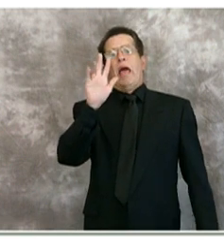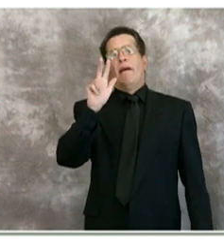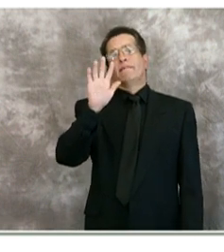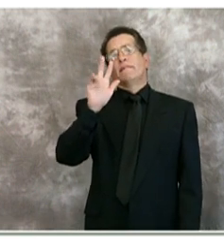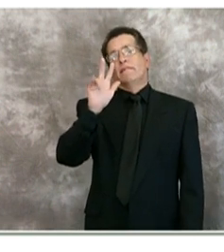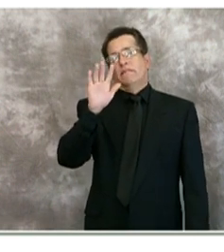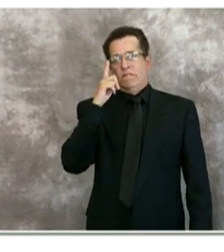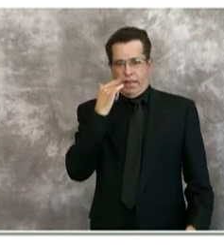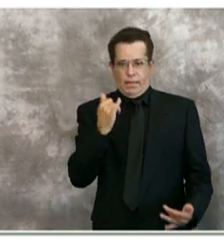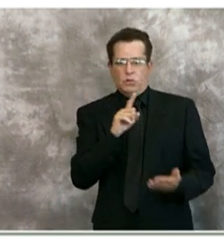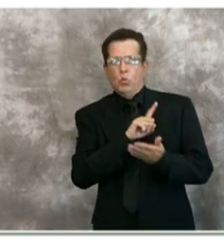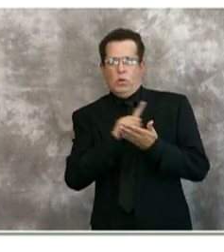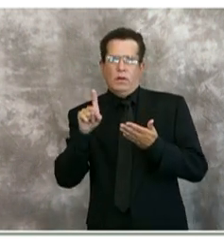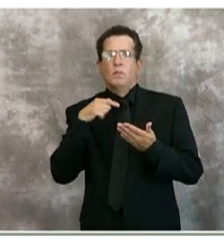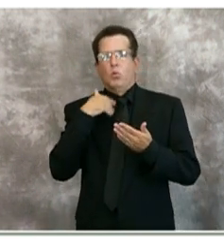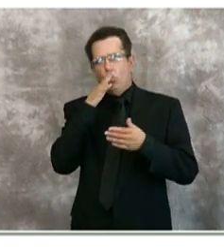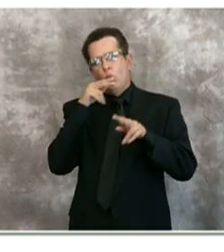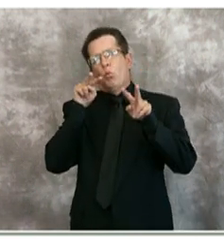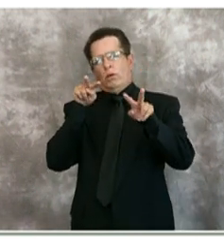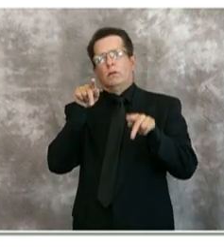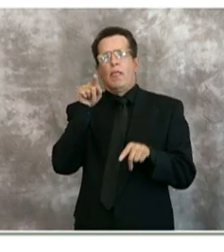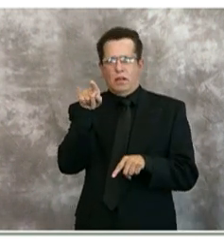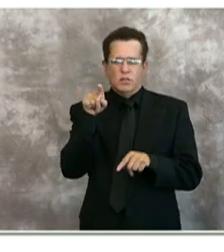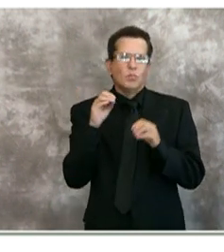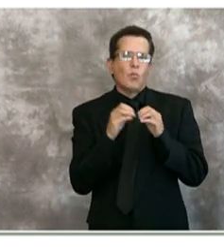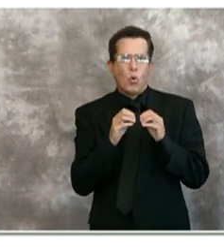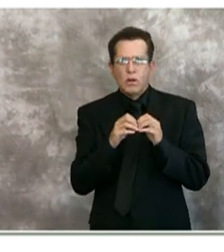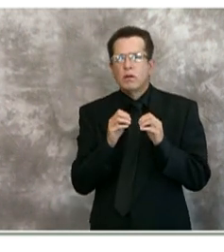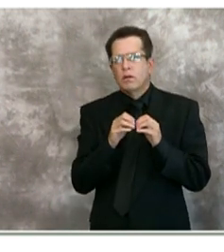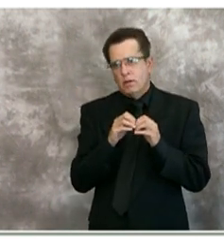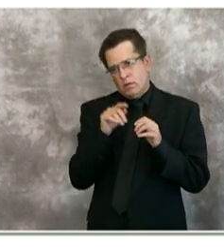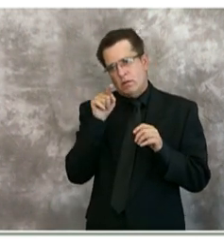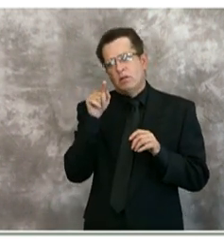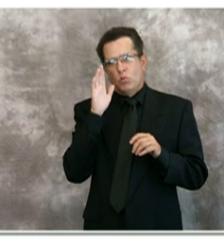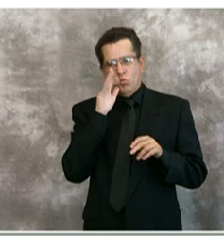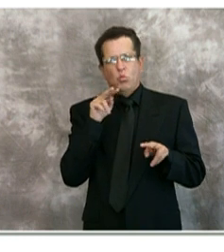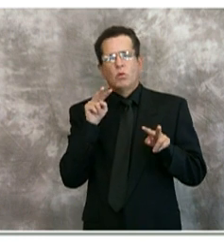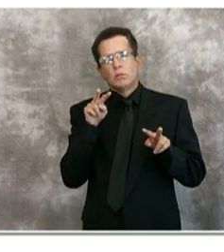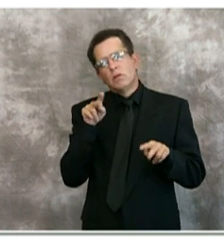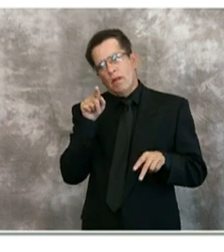will continue to watch that, this particular